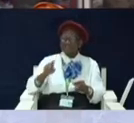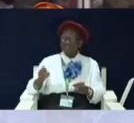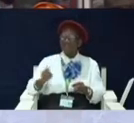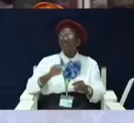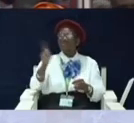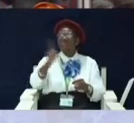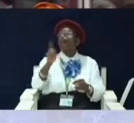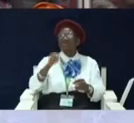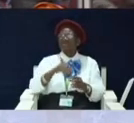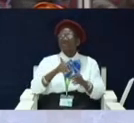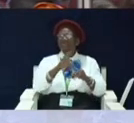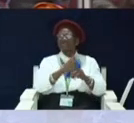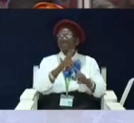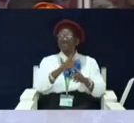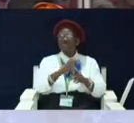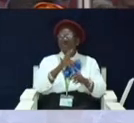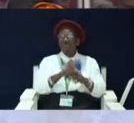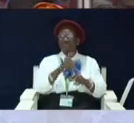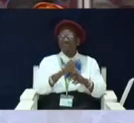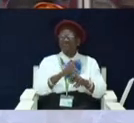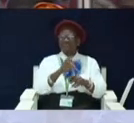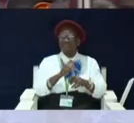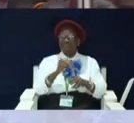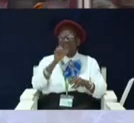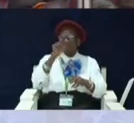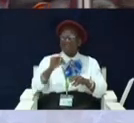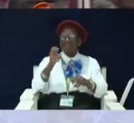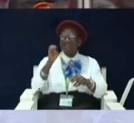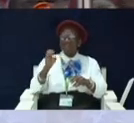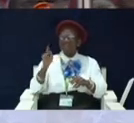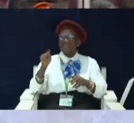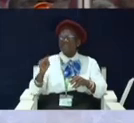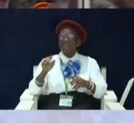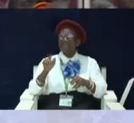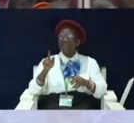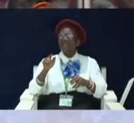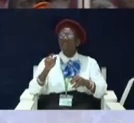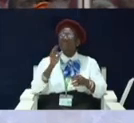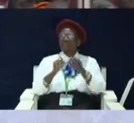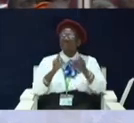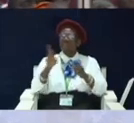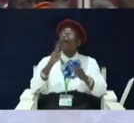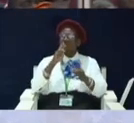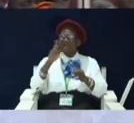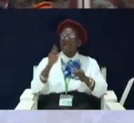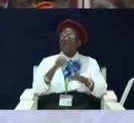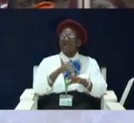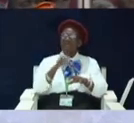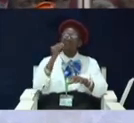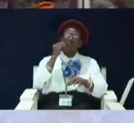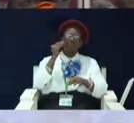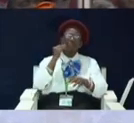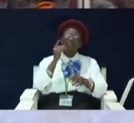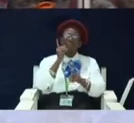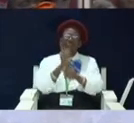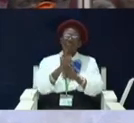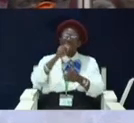setting, if you are at home, you just stand up to let Jesus know you are standing up. If